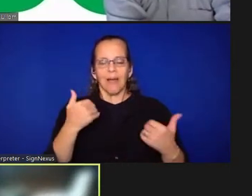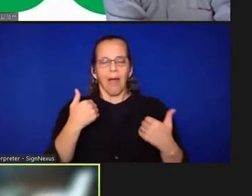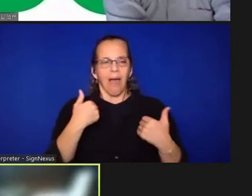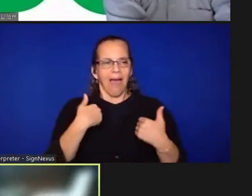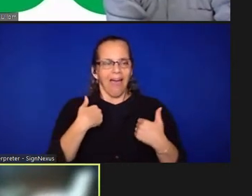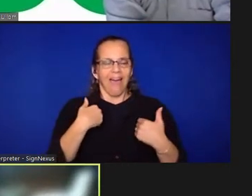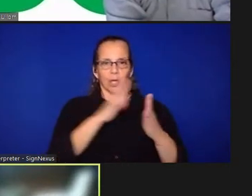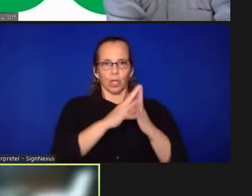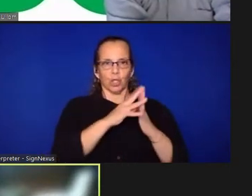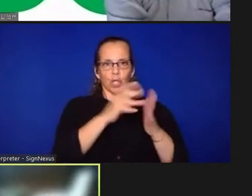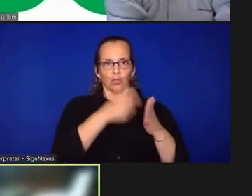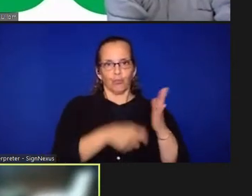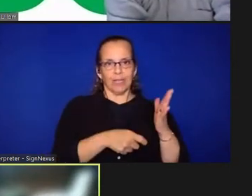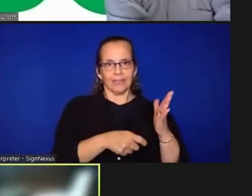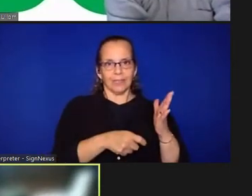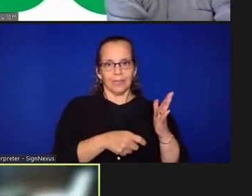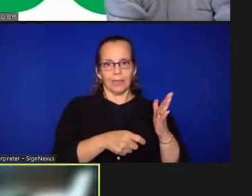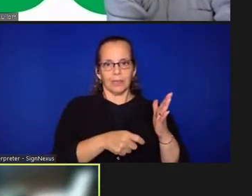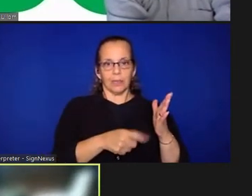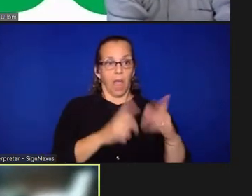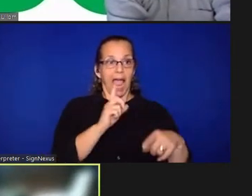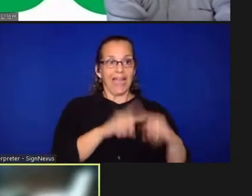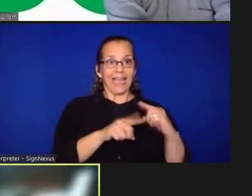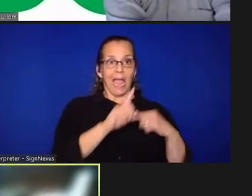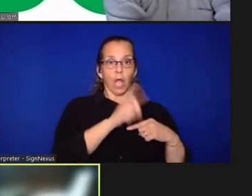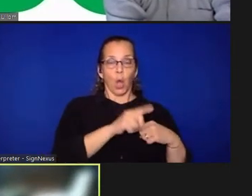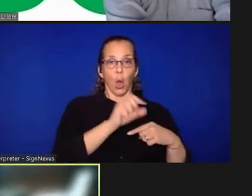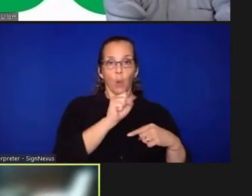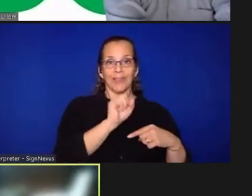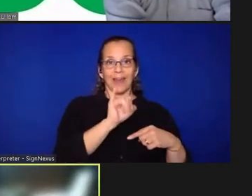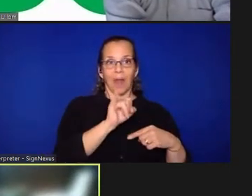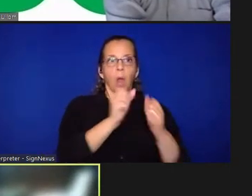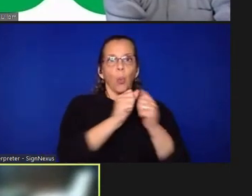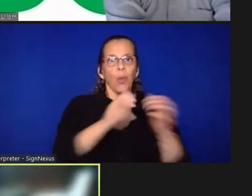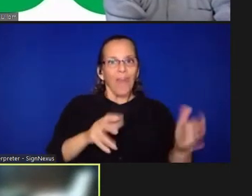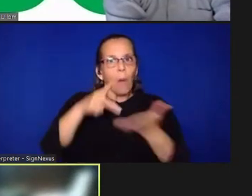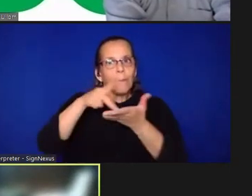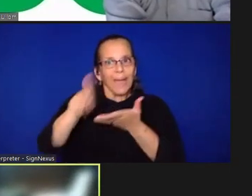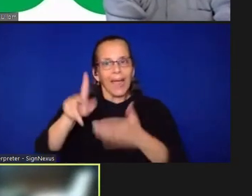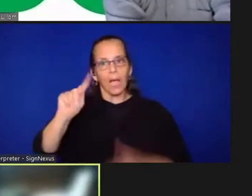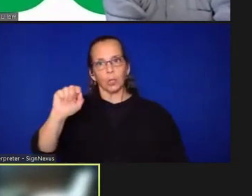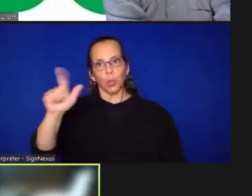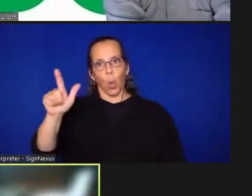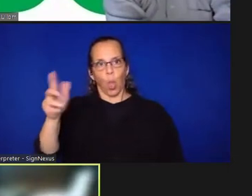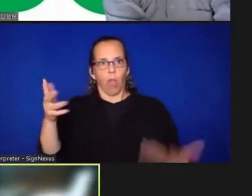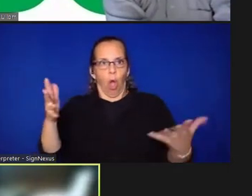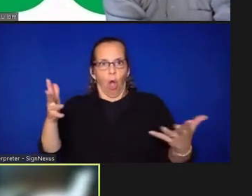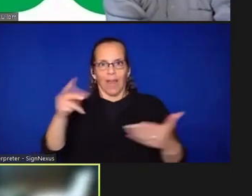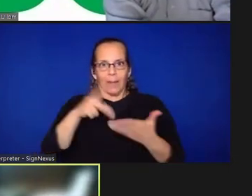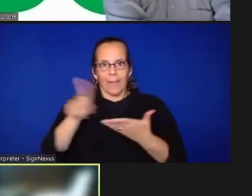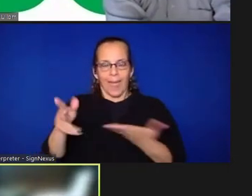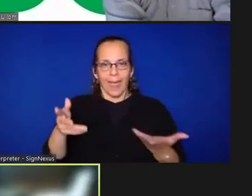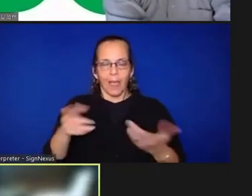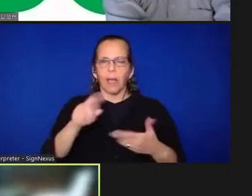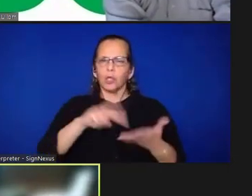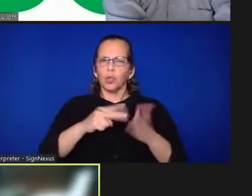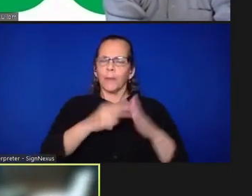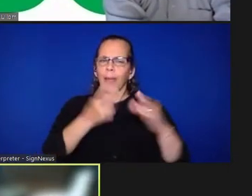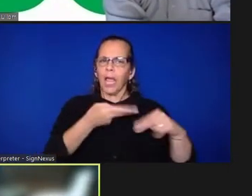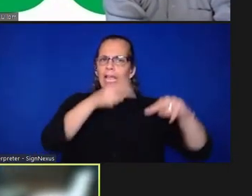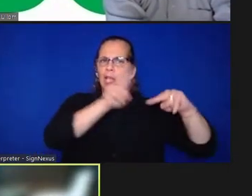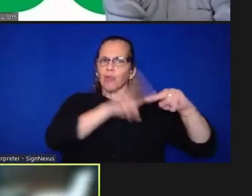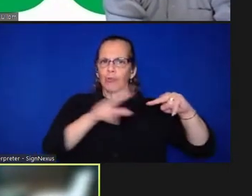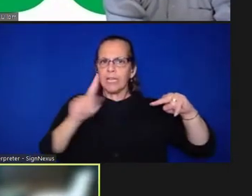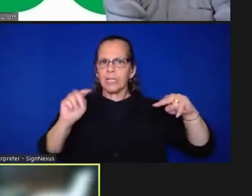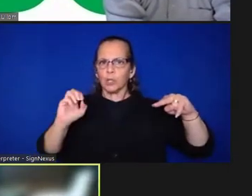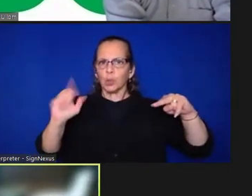for me to drive from one from Staten Island to anywhere else in the city without paying a toll you know you're just talking about increasing the tolls and putting you